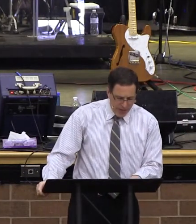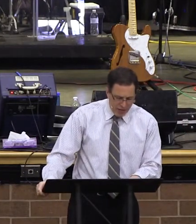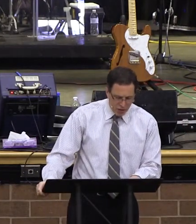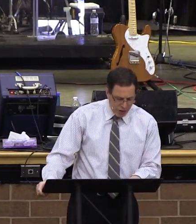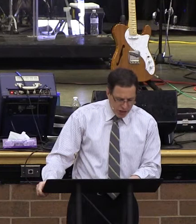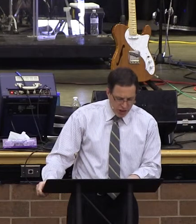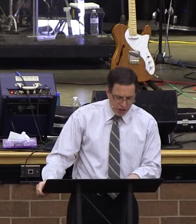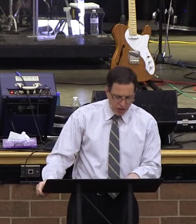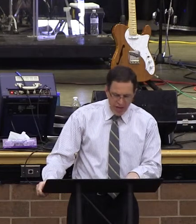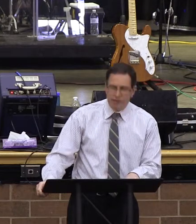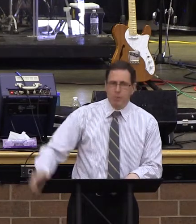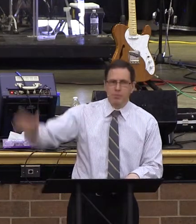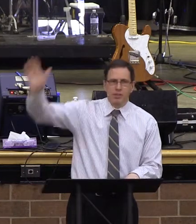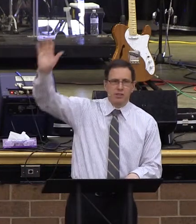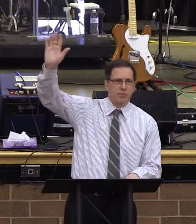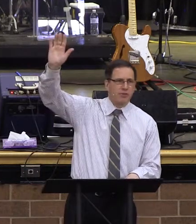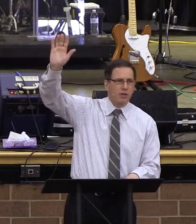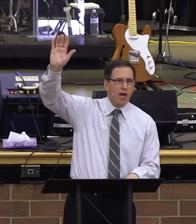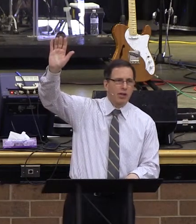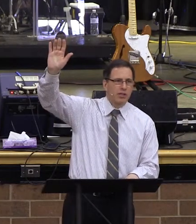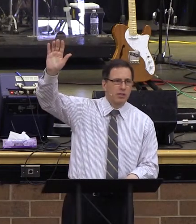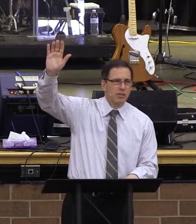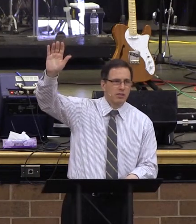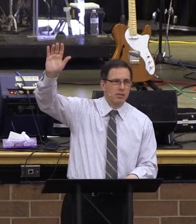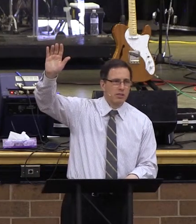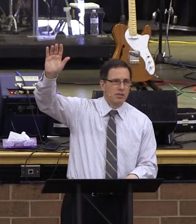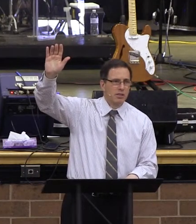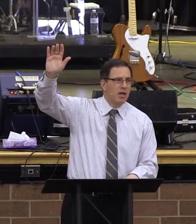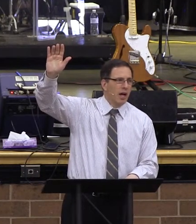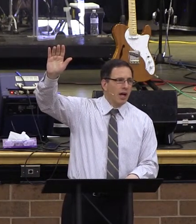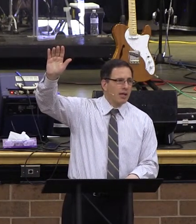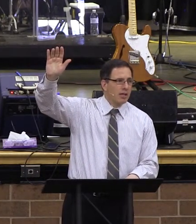know that Christians should never put business before God